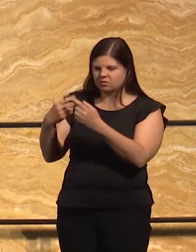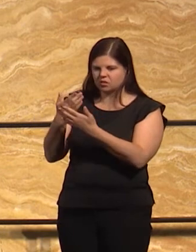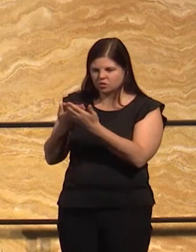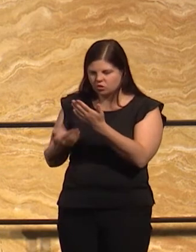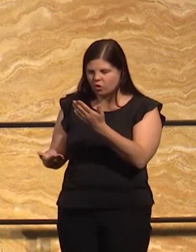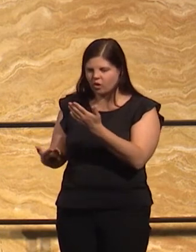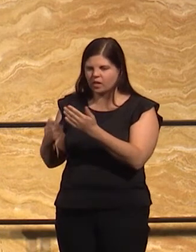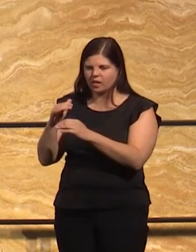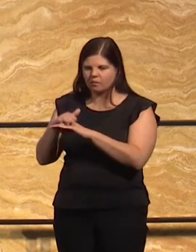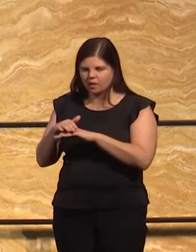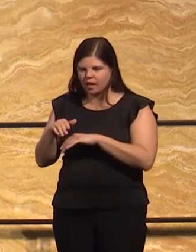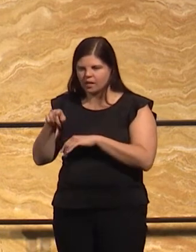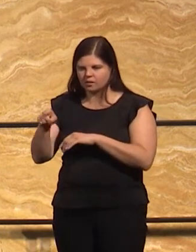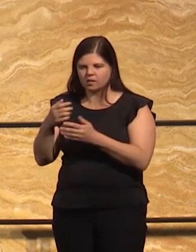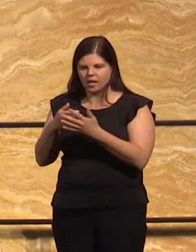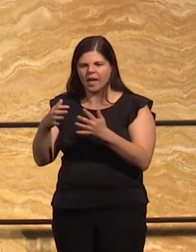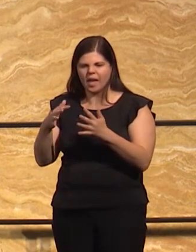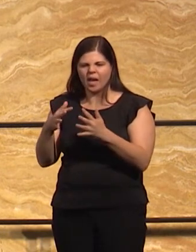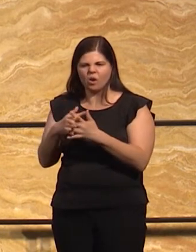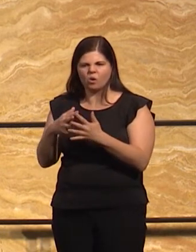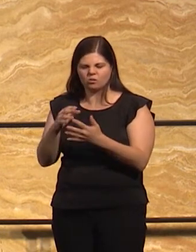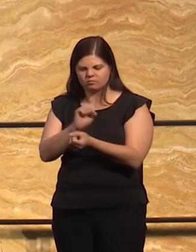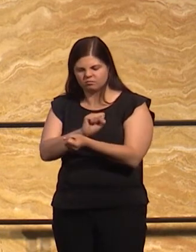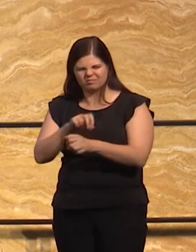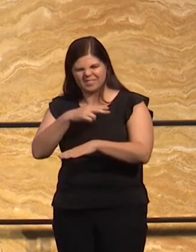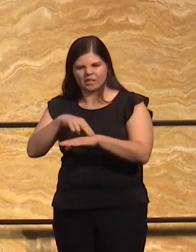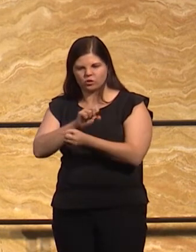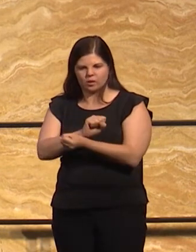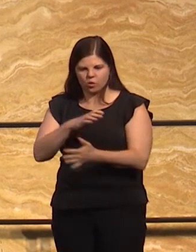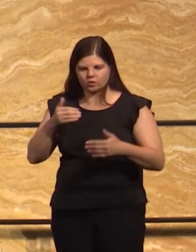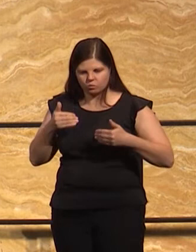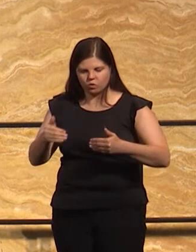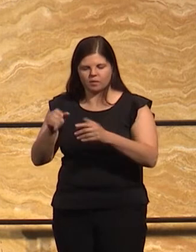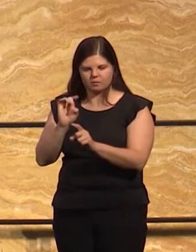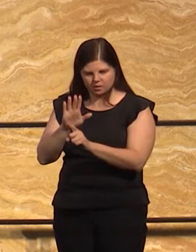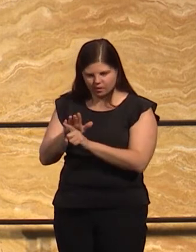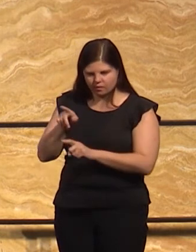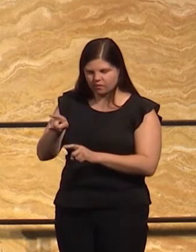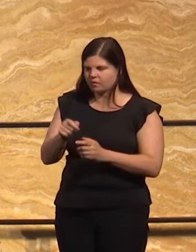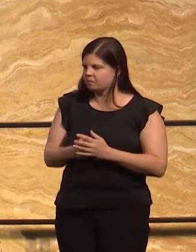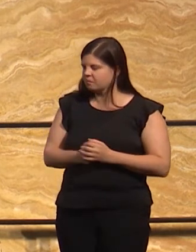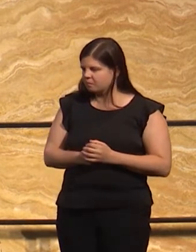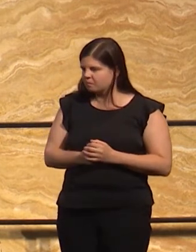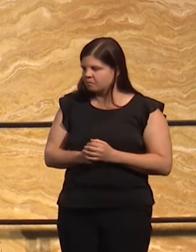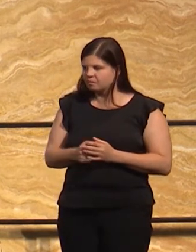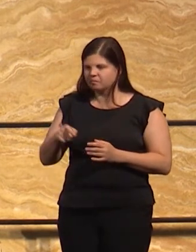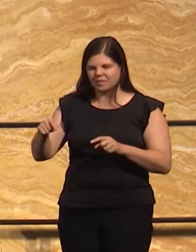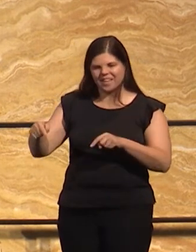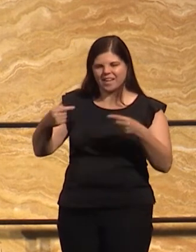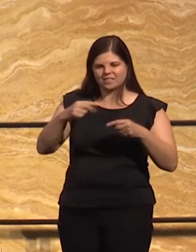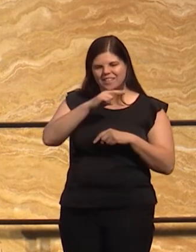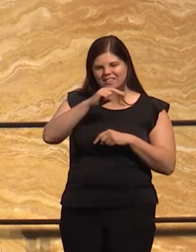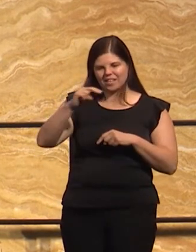Timorese National Liberation Movement itself committed barbarities against Indonesian